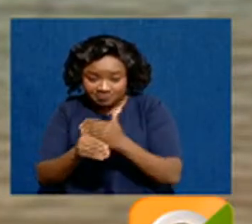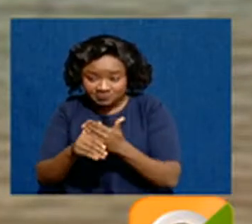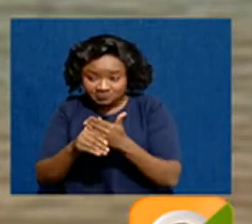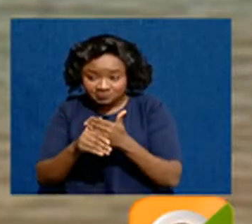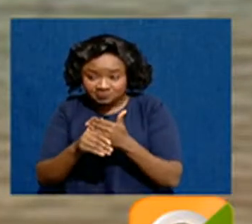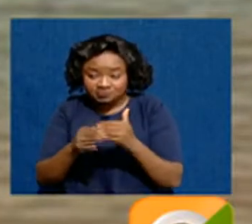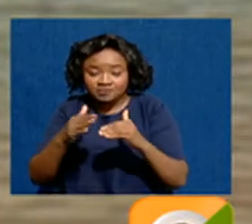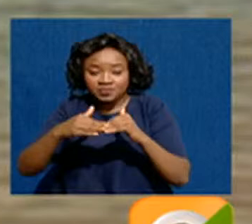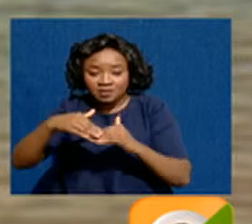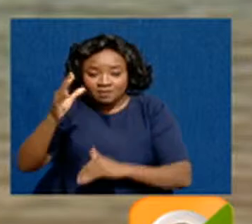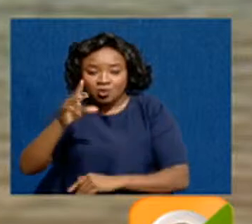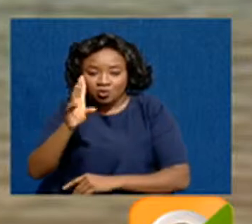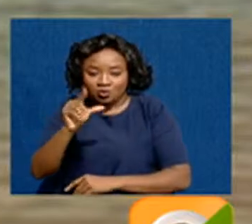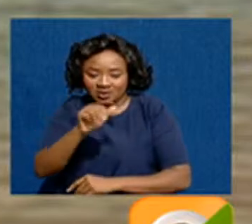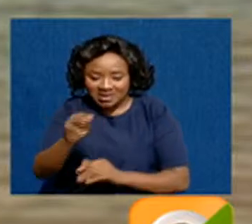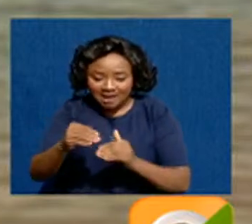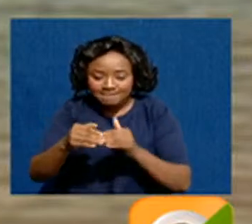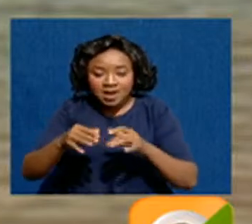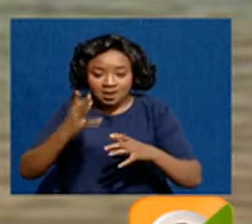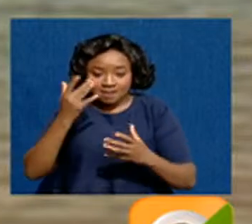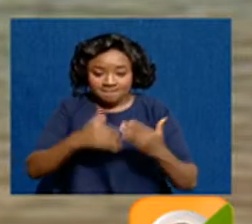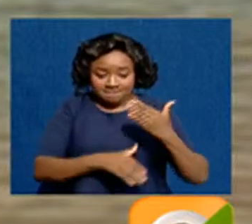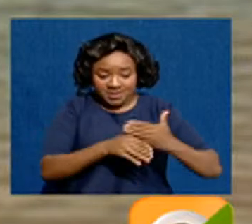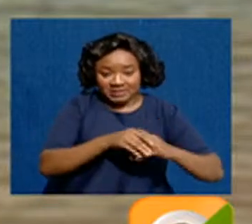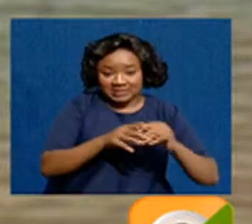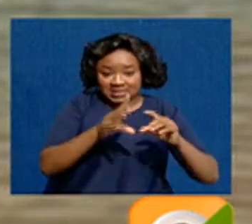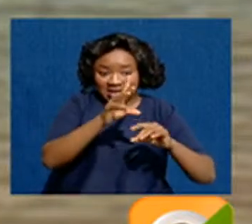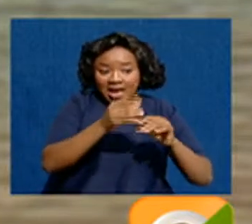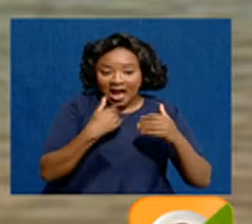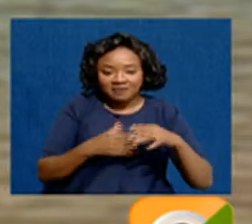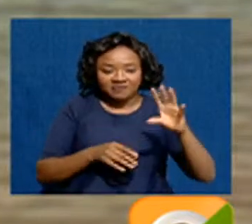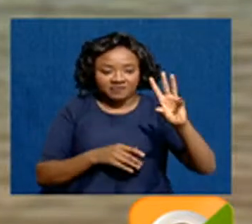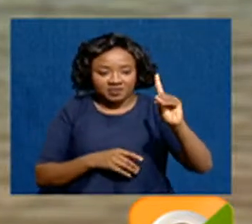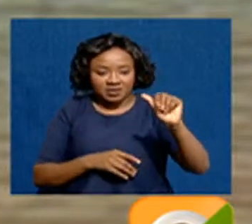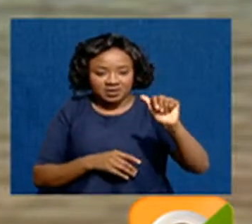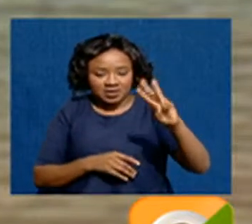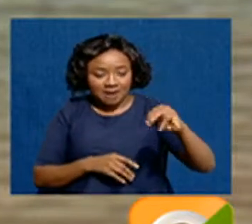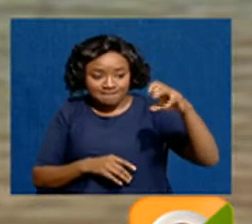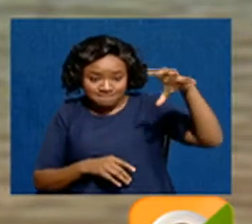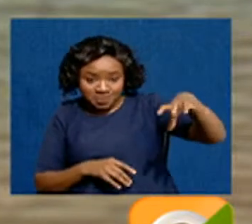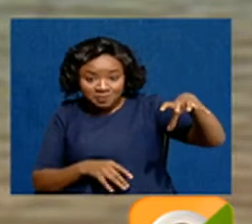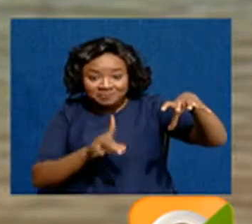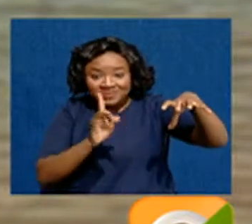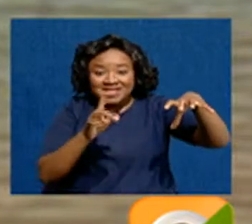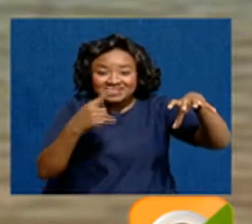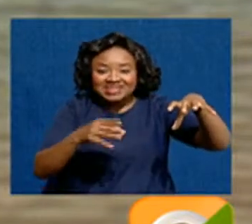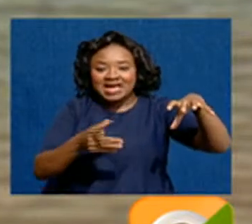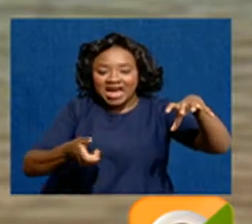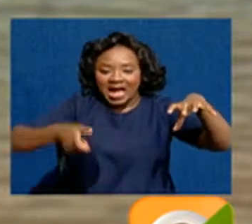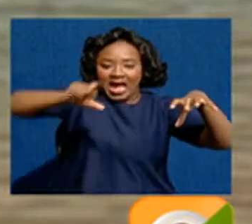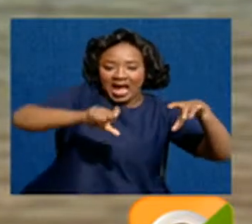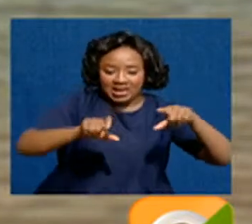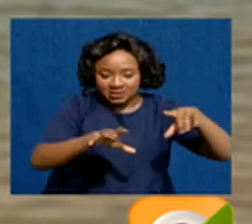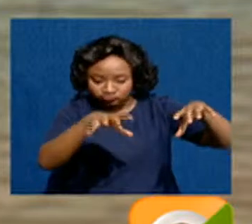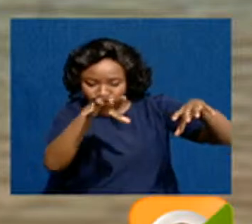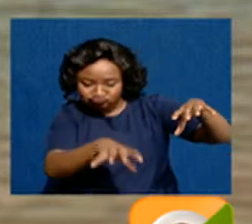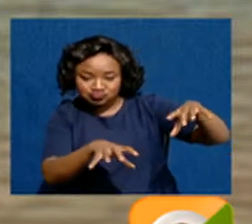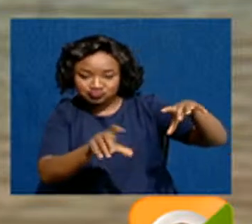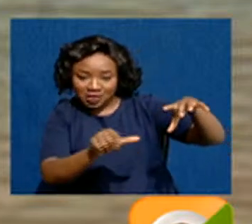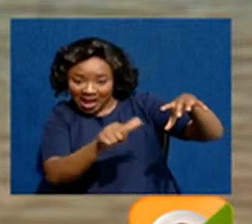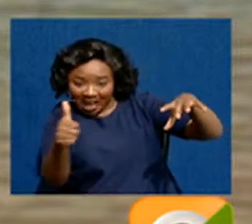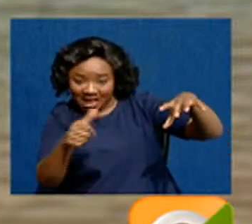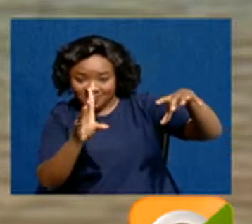it will control. This is not even a conversation of whether the road can be fixed or not. This is beyond the road.